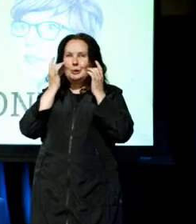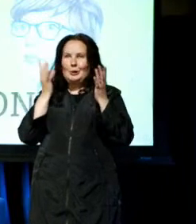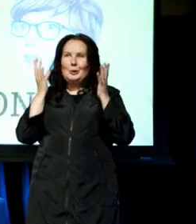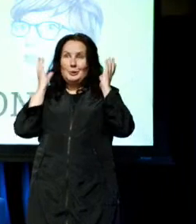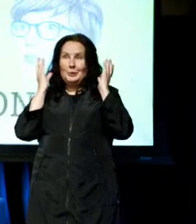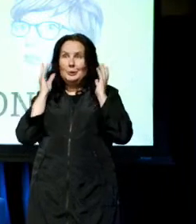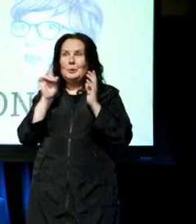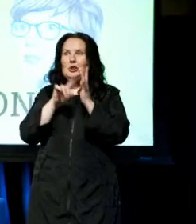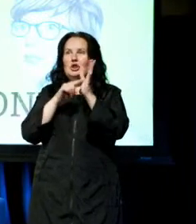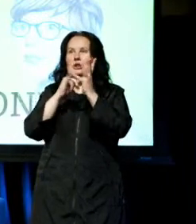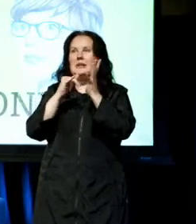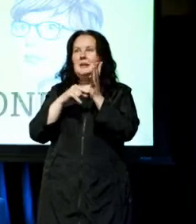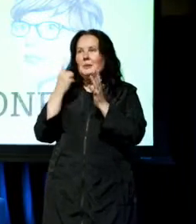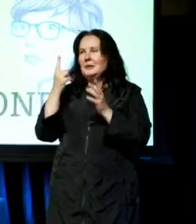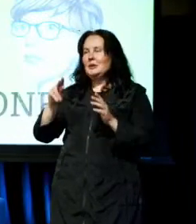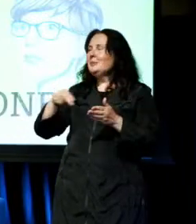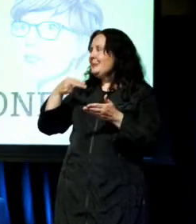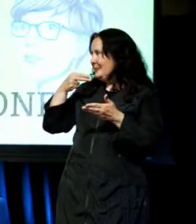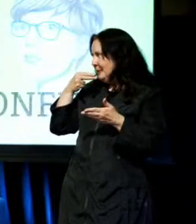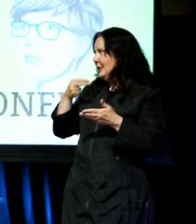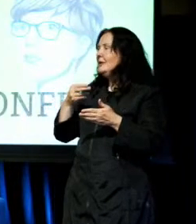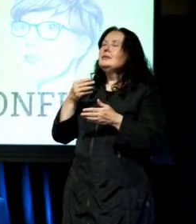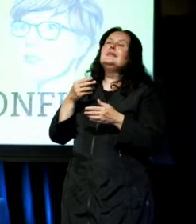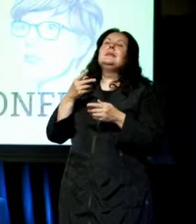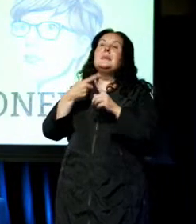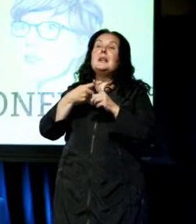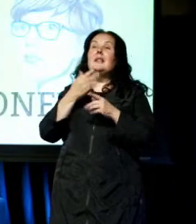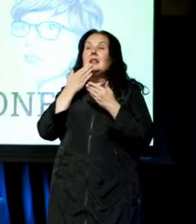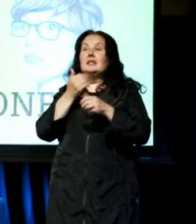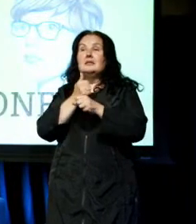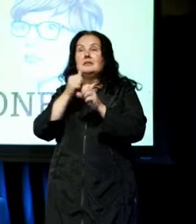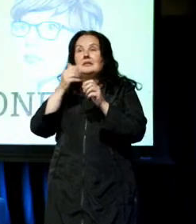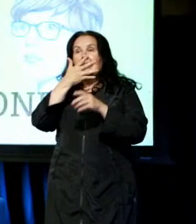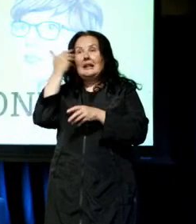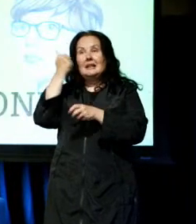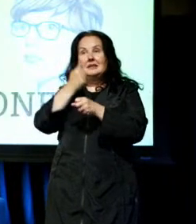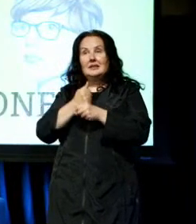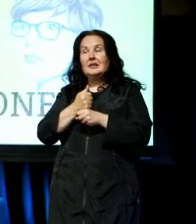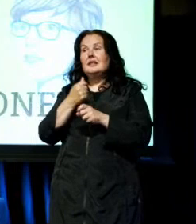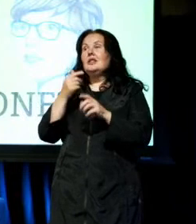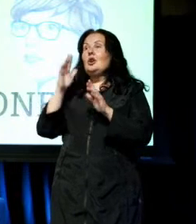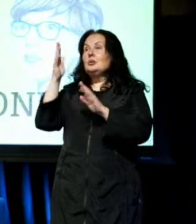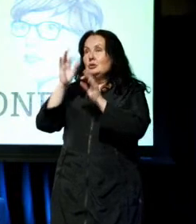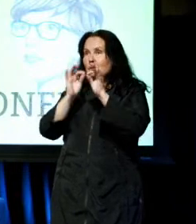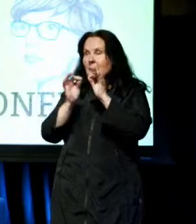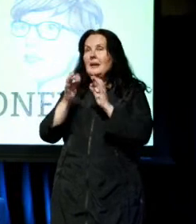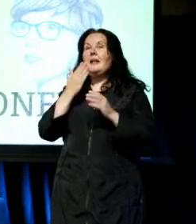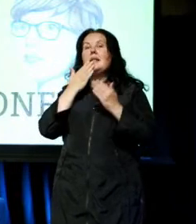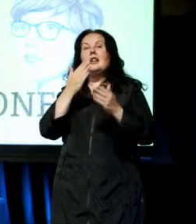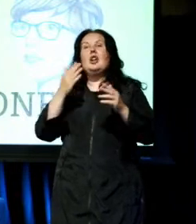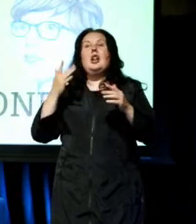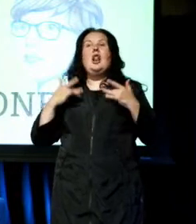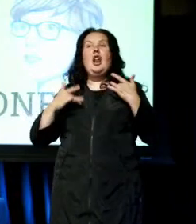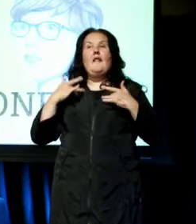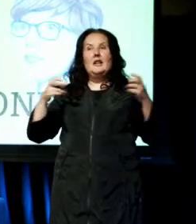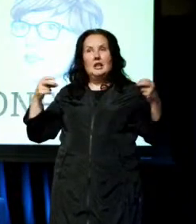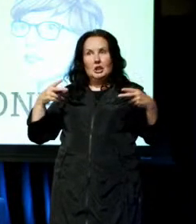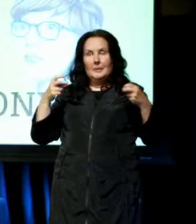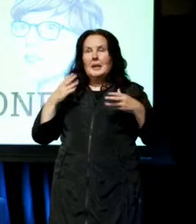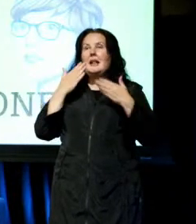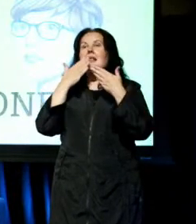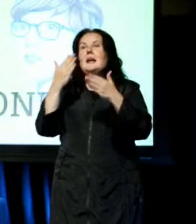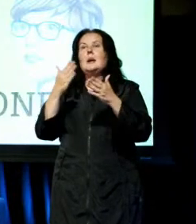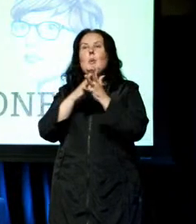happy to have you here. Thank you, Glenda, our Auslan interpreter. Thank you to our remote live captioner. Thank you to the Wheeler Centre for providing